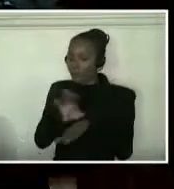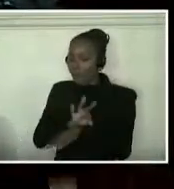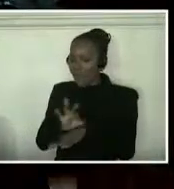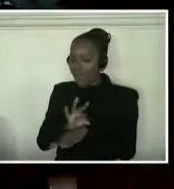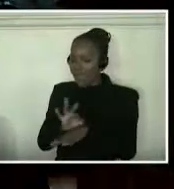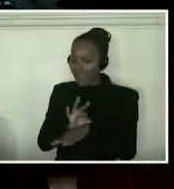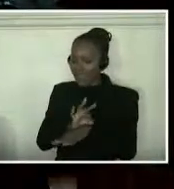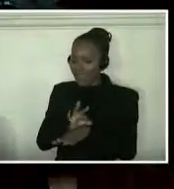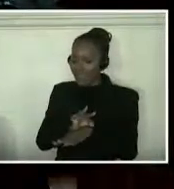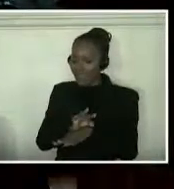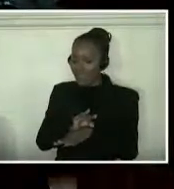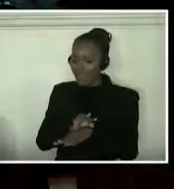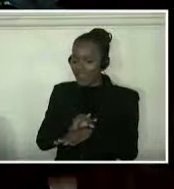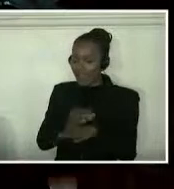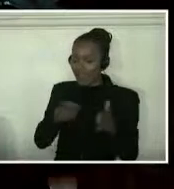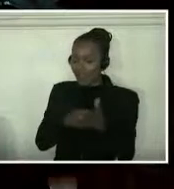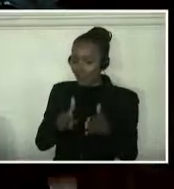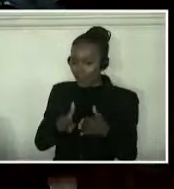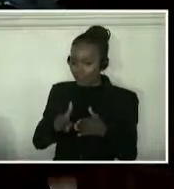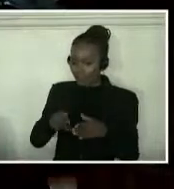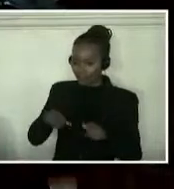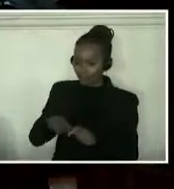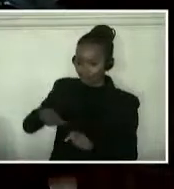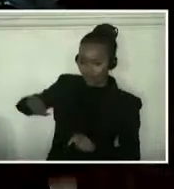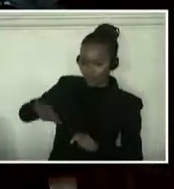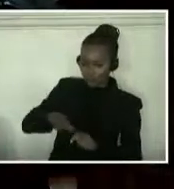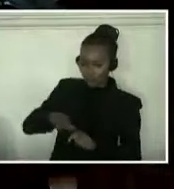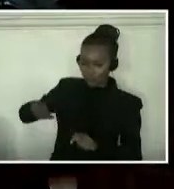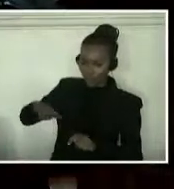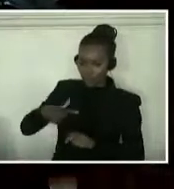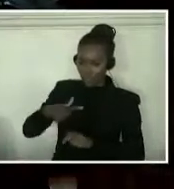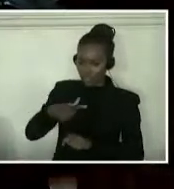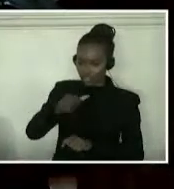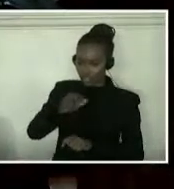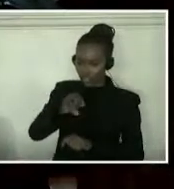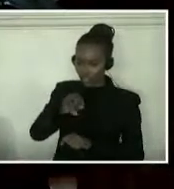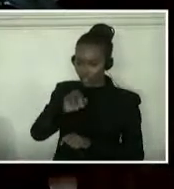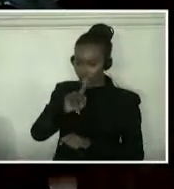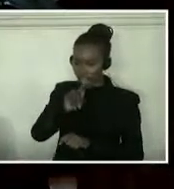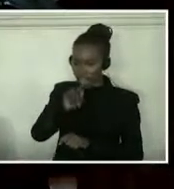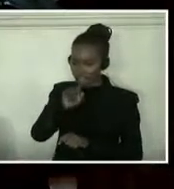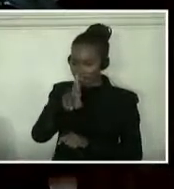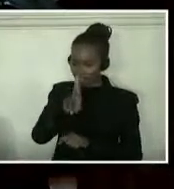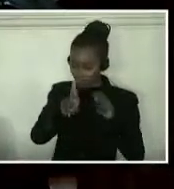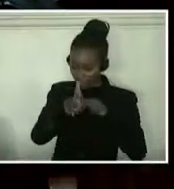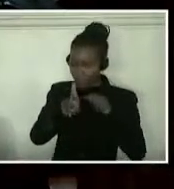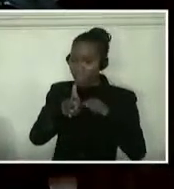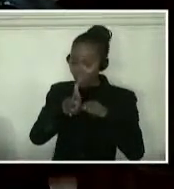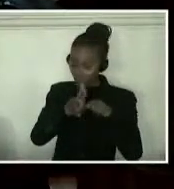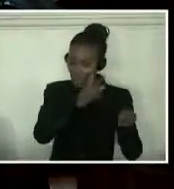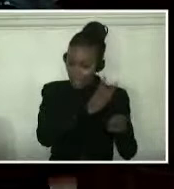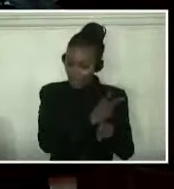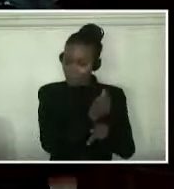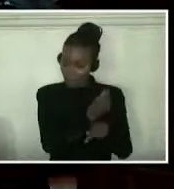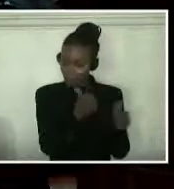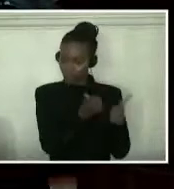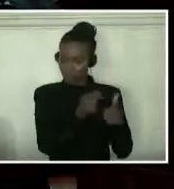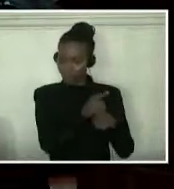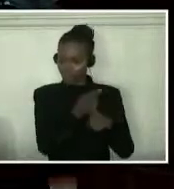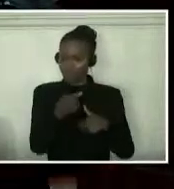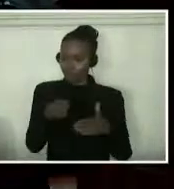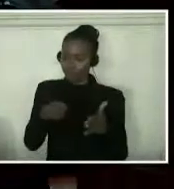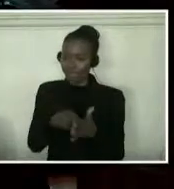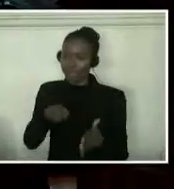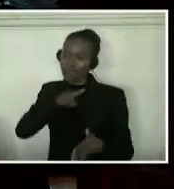and we've put aside 185 million for that since our father armor parameter fences for some of our facilities because i